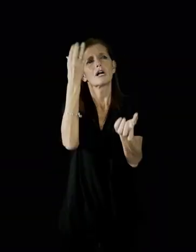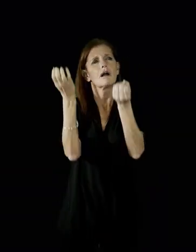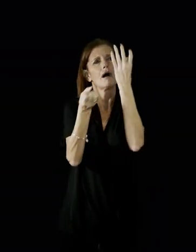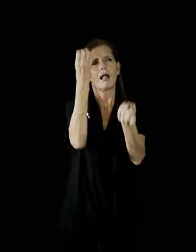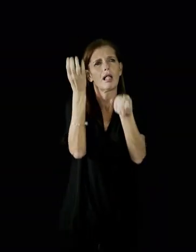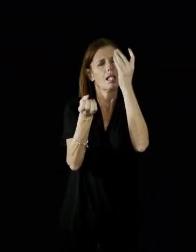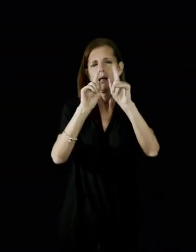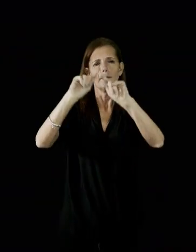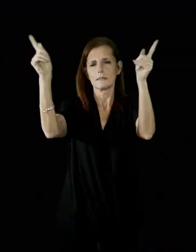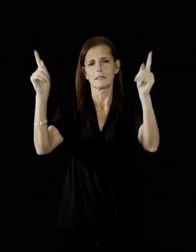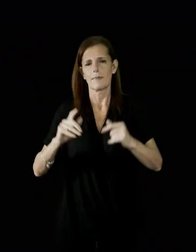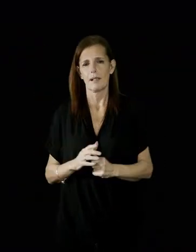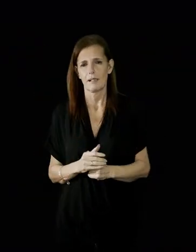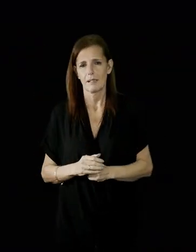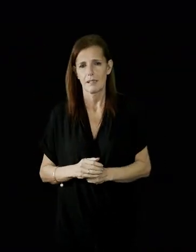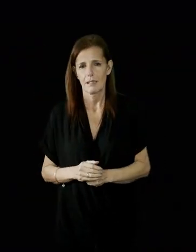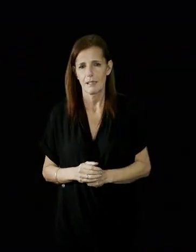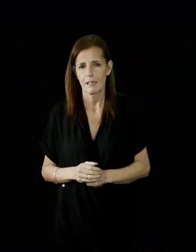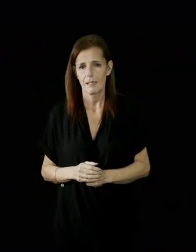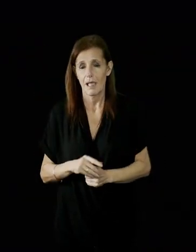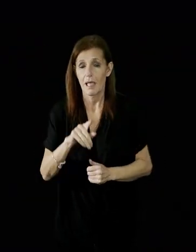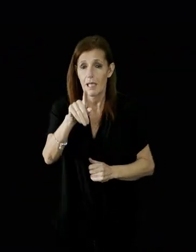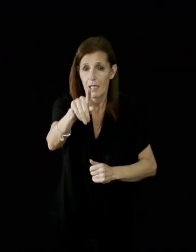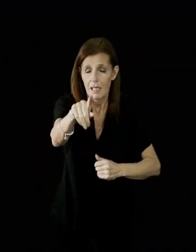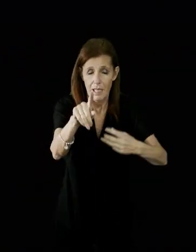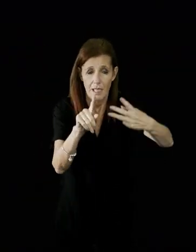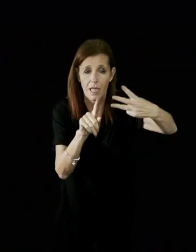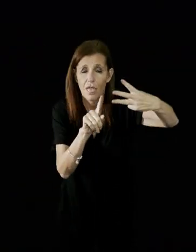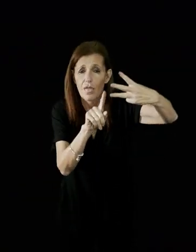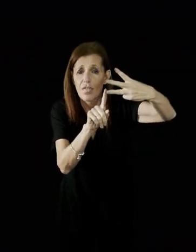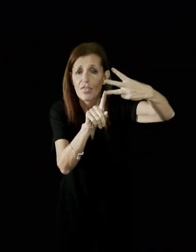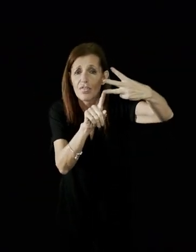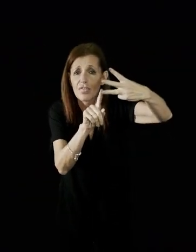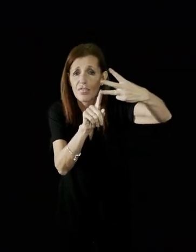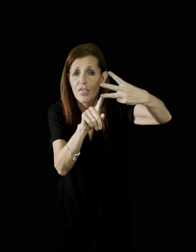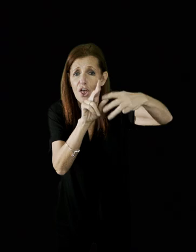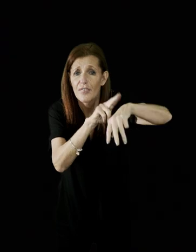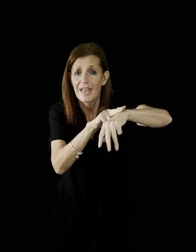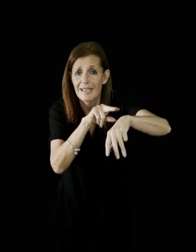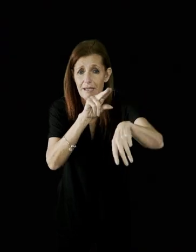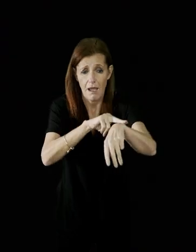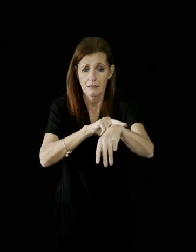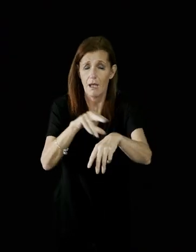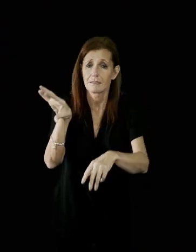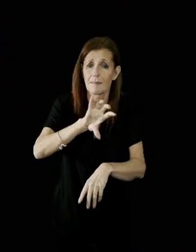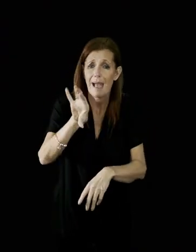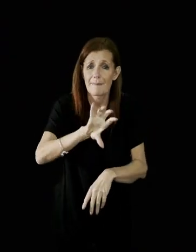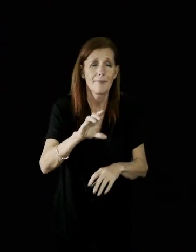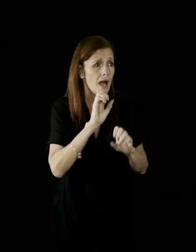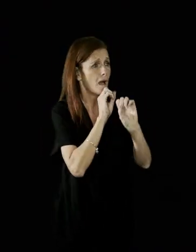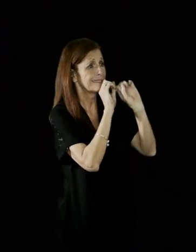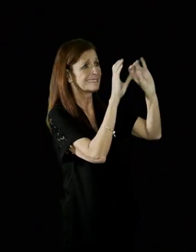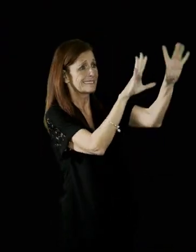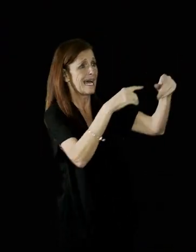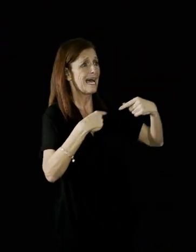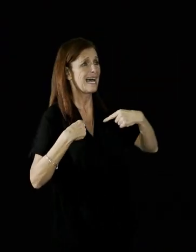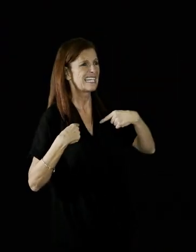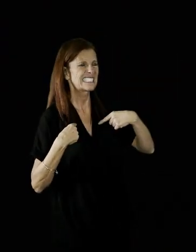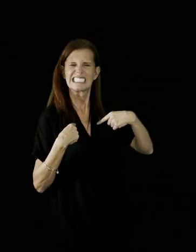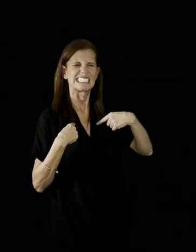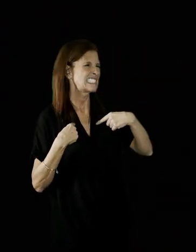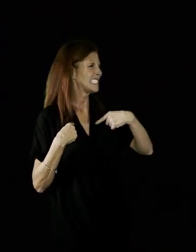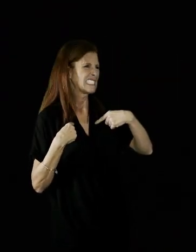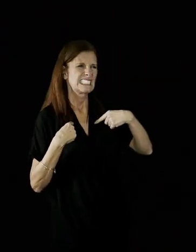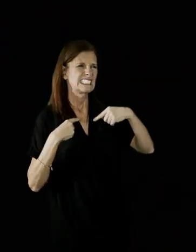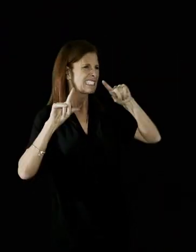That is the third thing that Dr. Pepper told my parents about my disability.